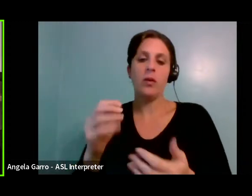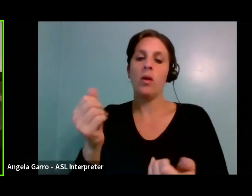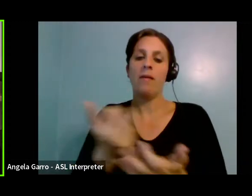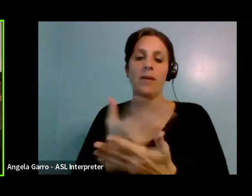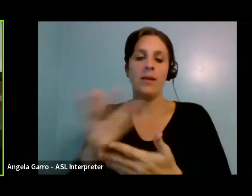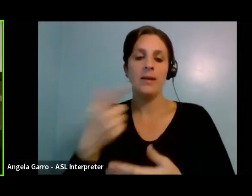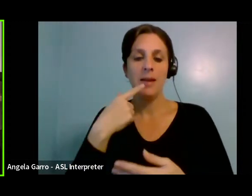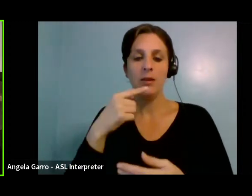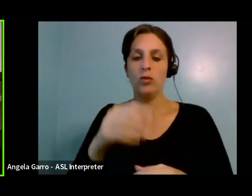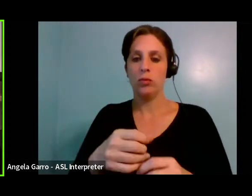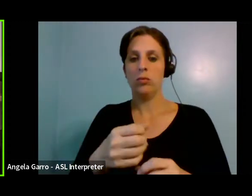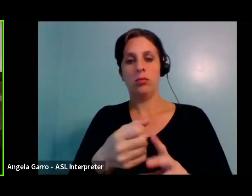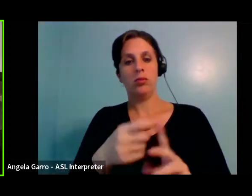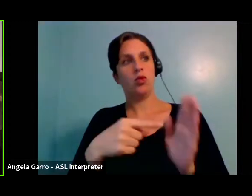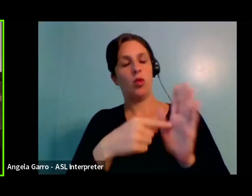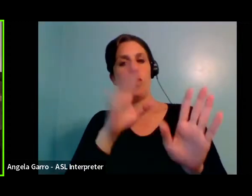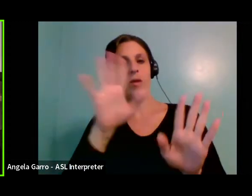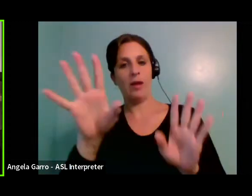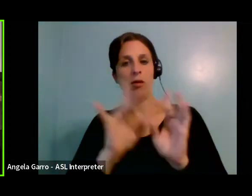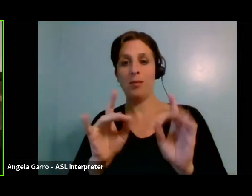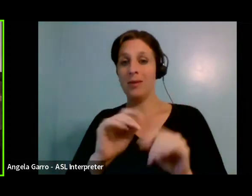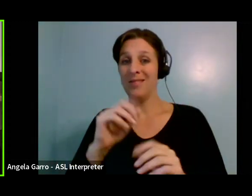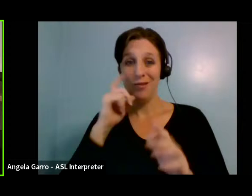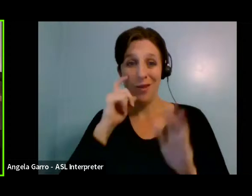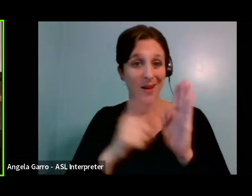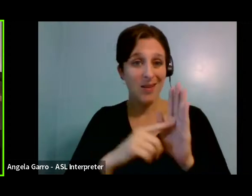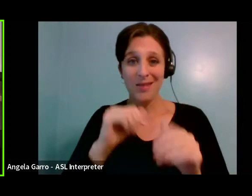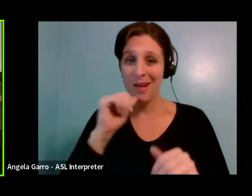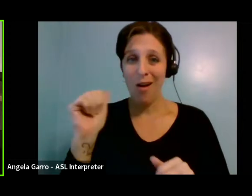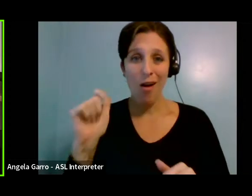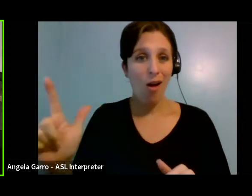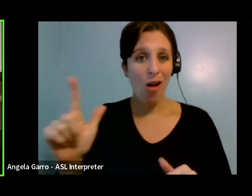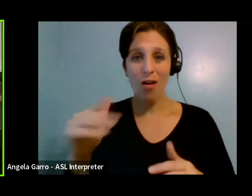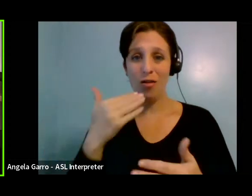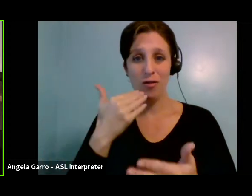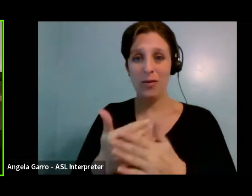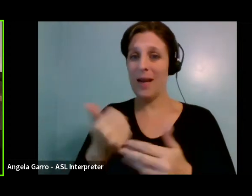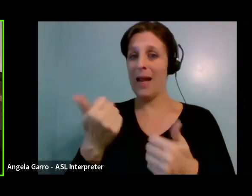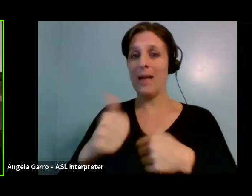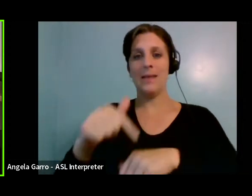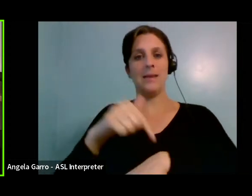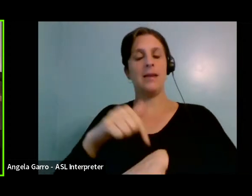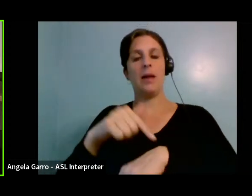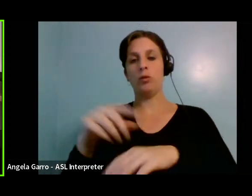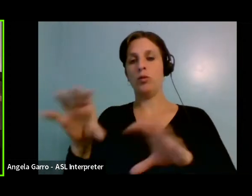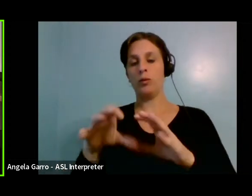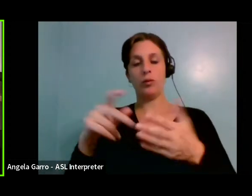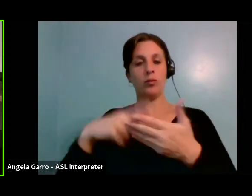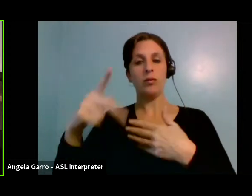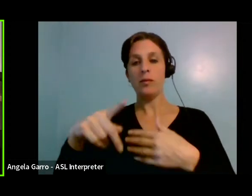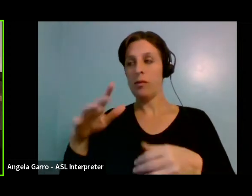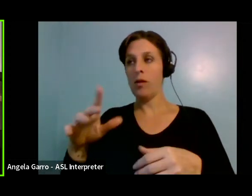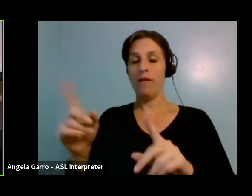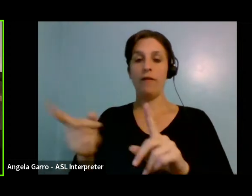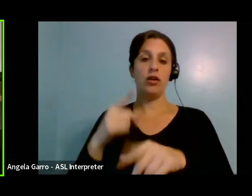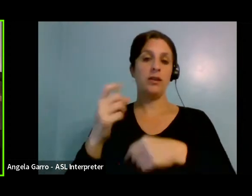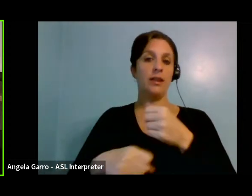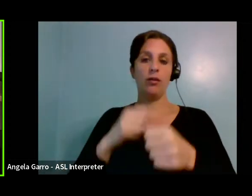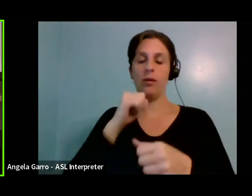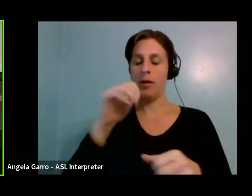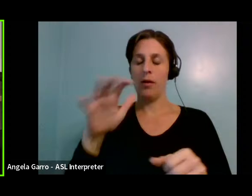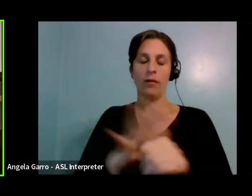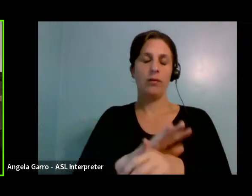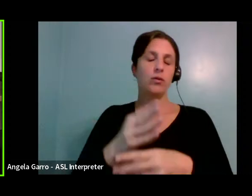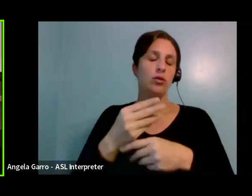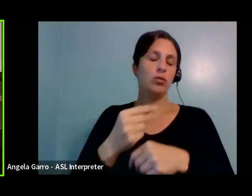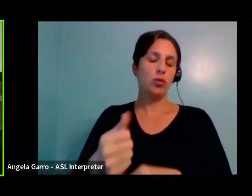comments and recognizing it's not all good. Anytime you do a program for the first year, it's not going to be entirely smooth. We recognize that, and so